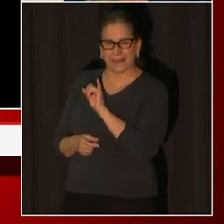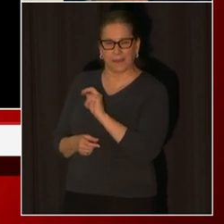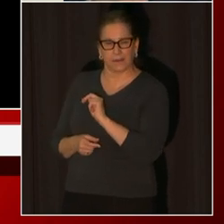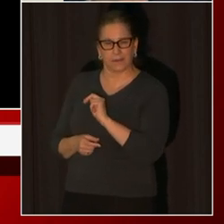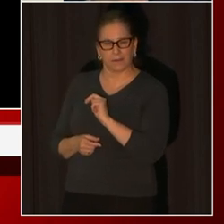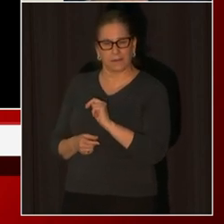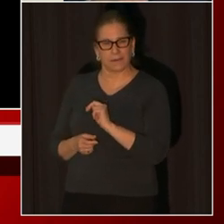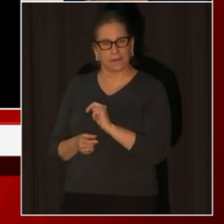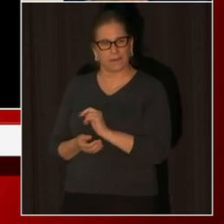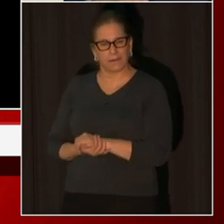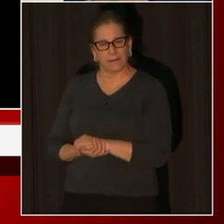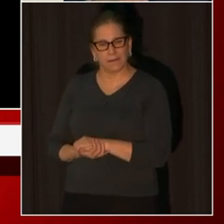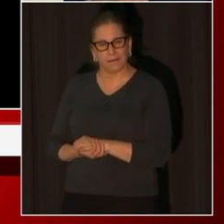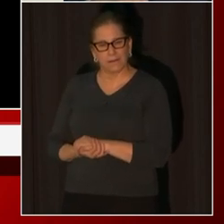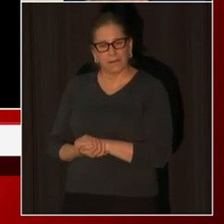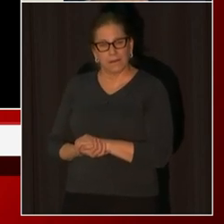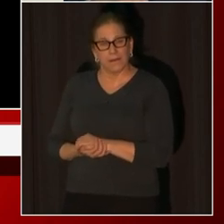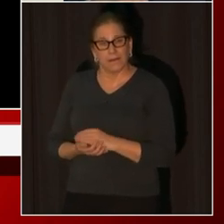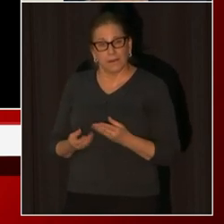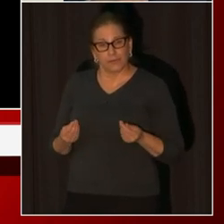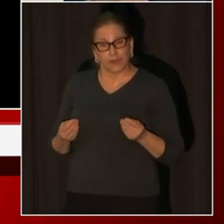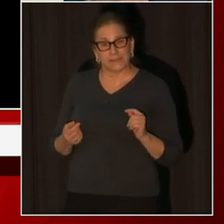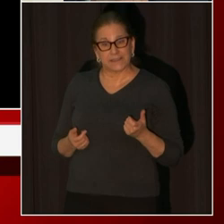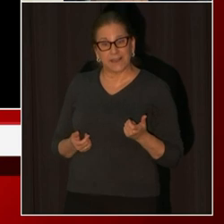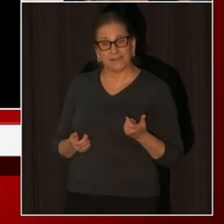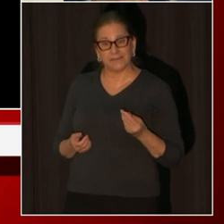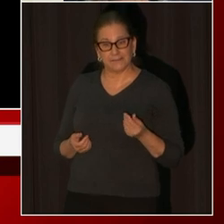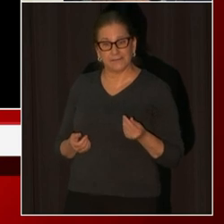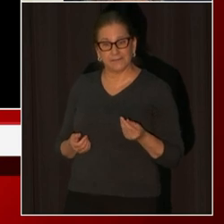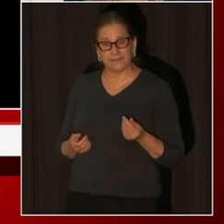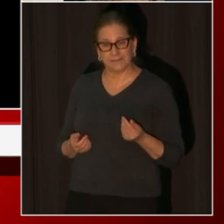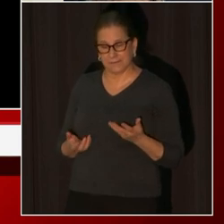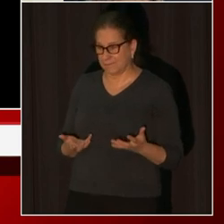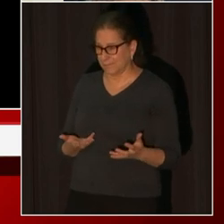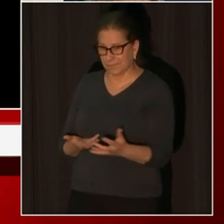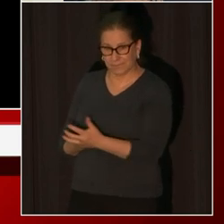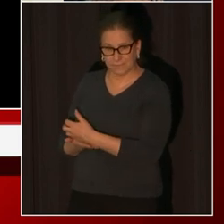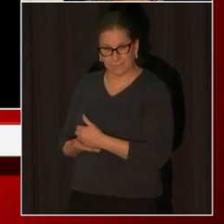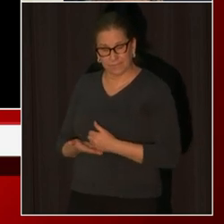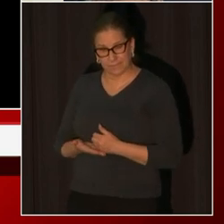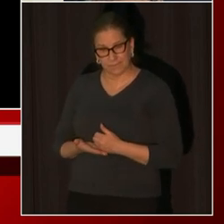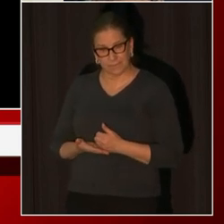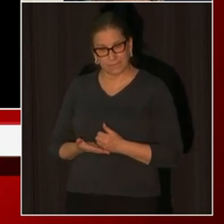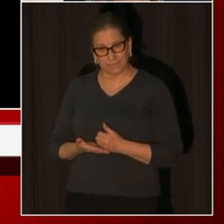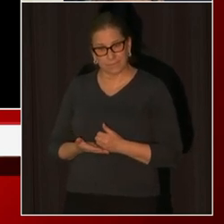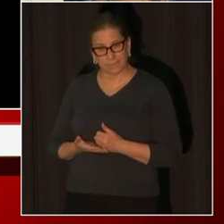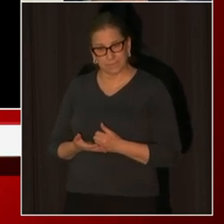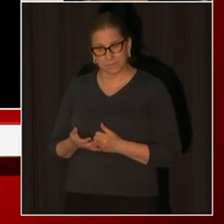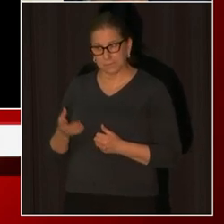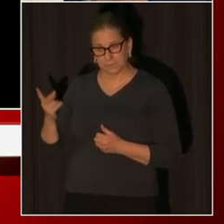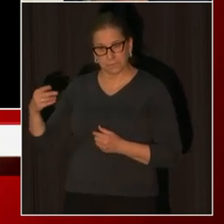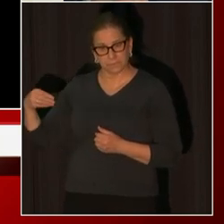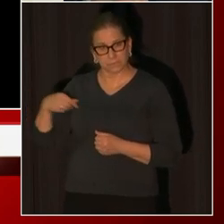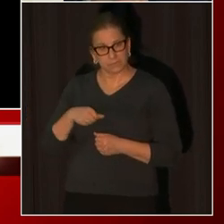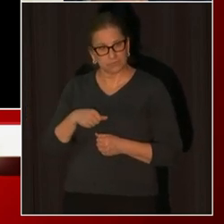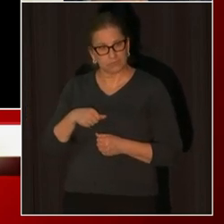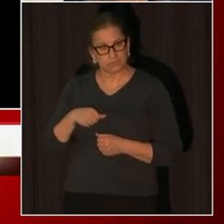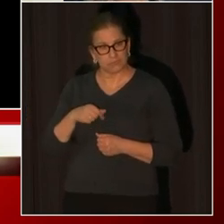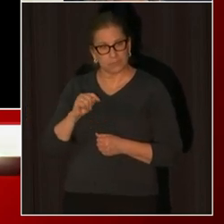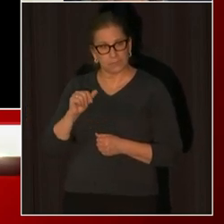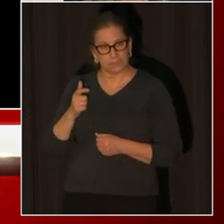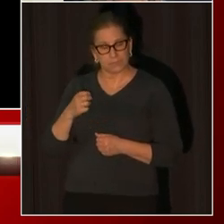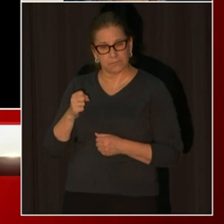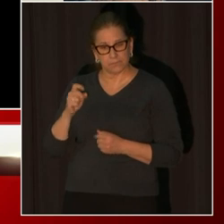we were finding that we didn't have hardly any non-payments in March when they came in, because a lot of those are paid through the mortgage